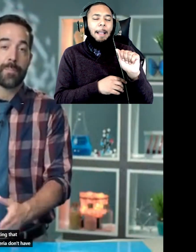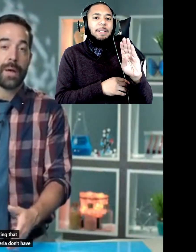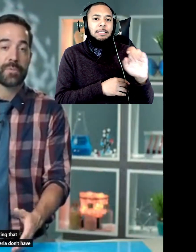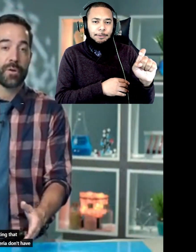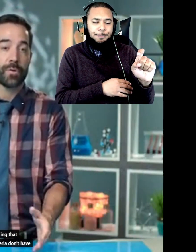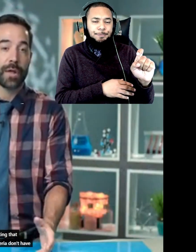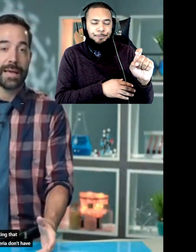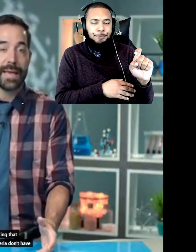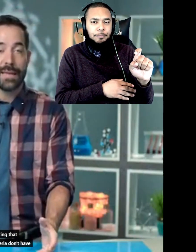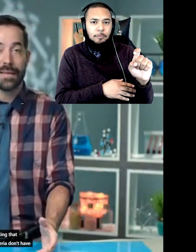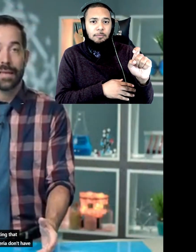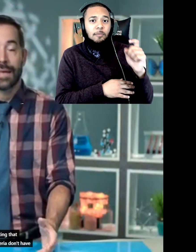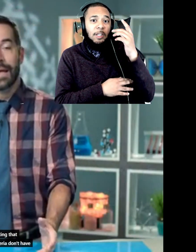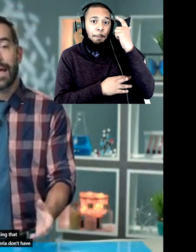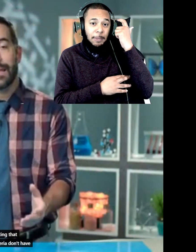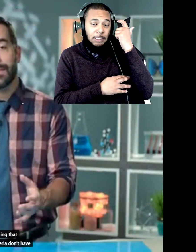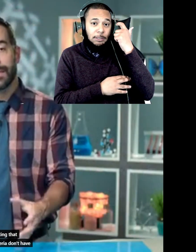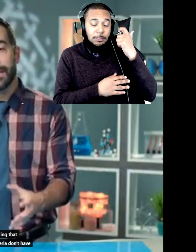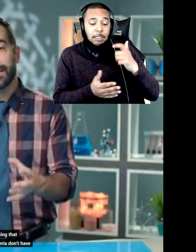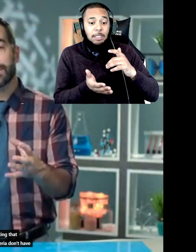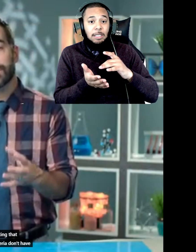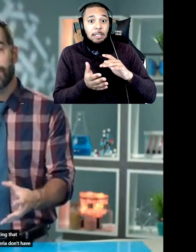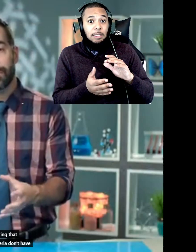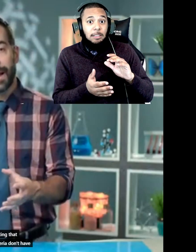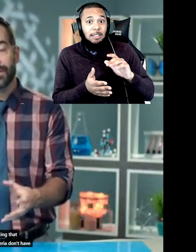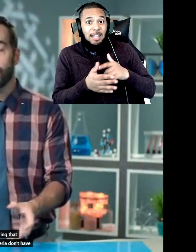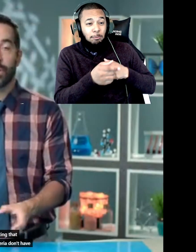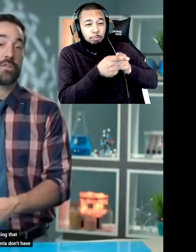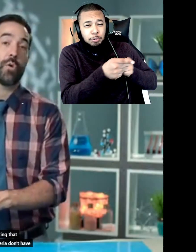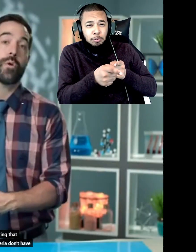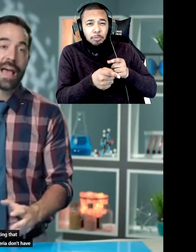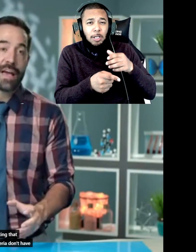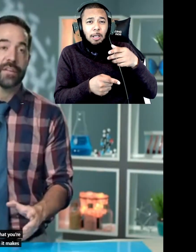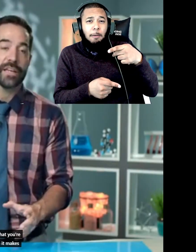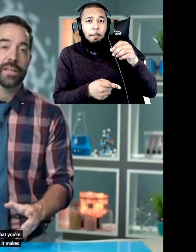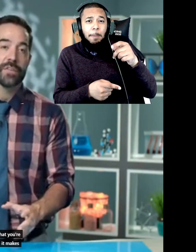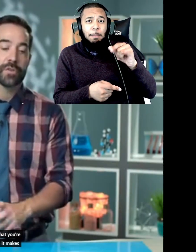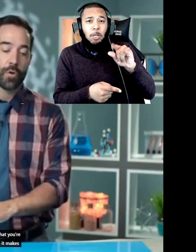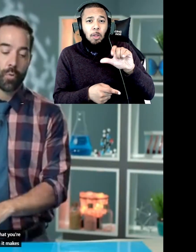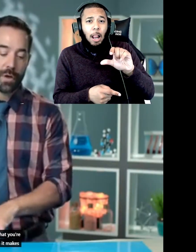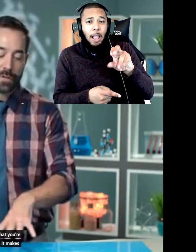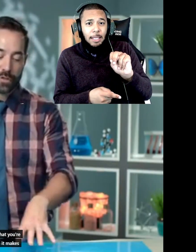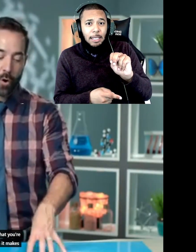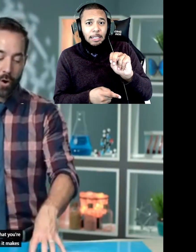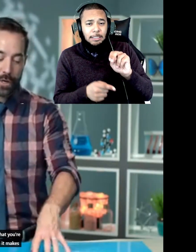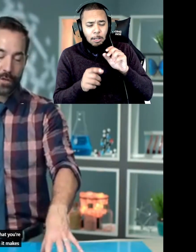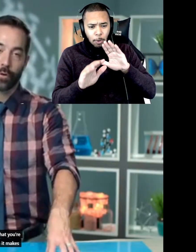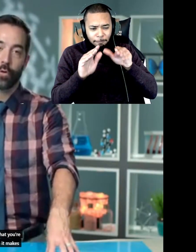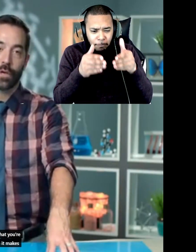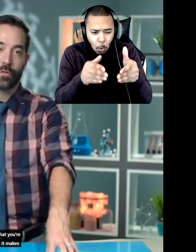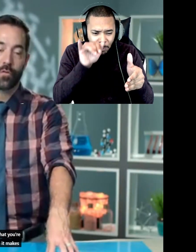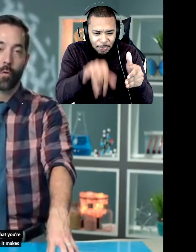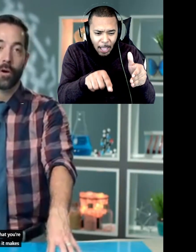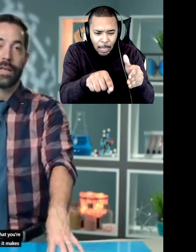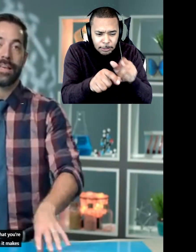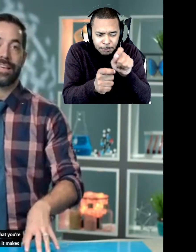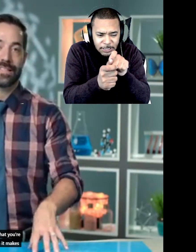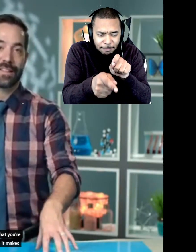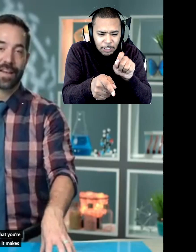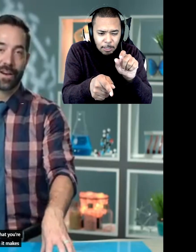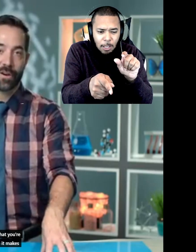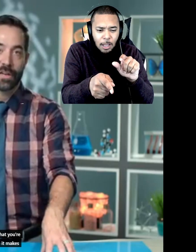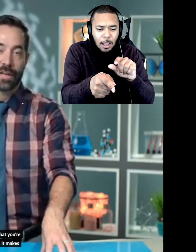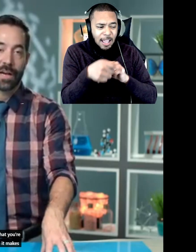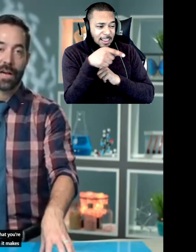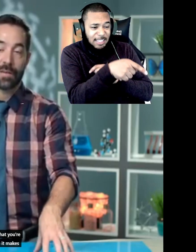targeting that peptidoglycan, and these bacteria don't have any. So when the target that you're looking for